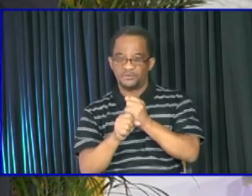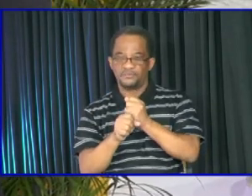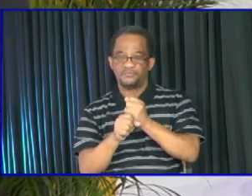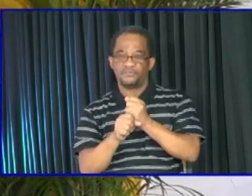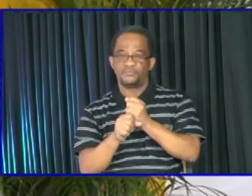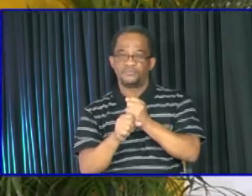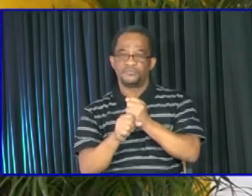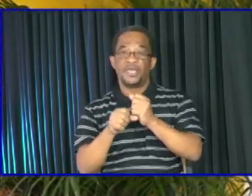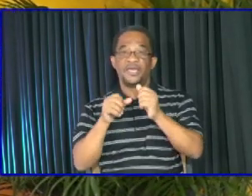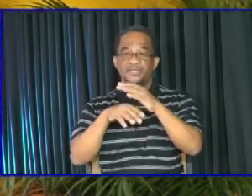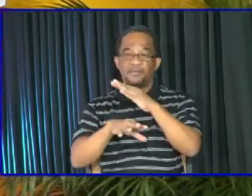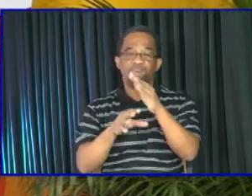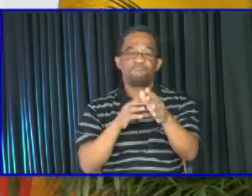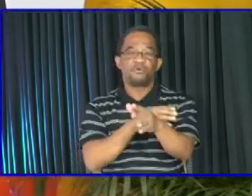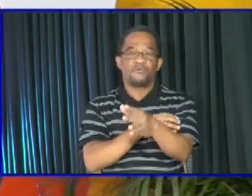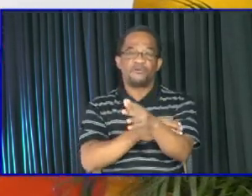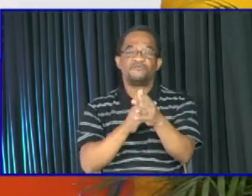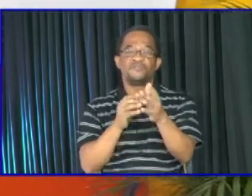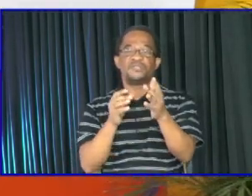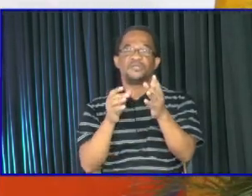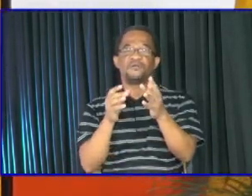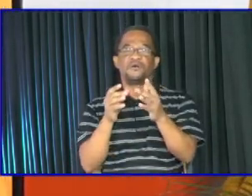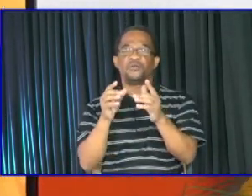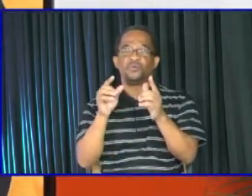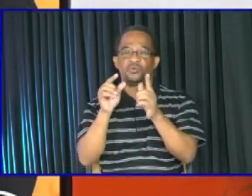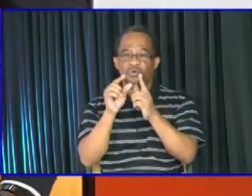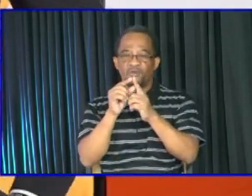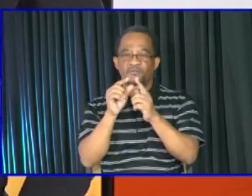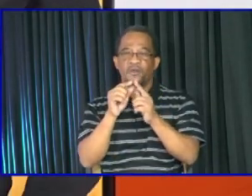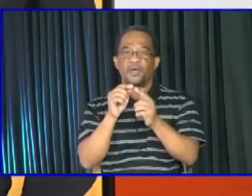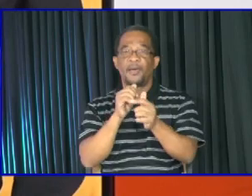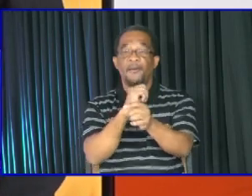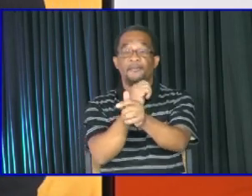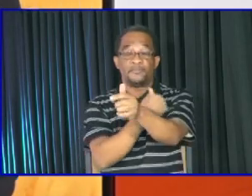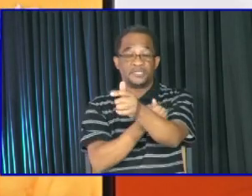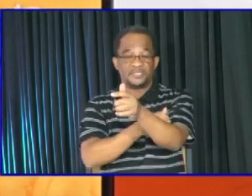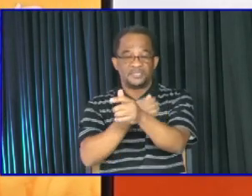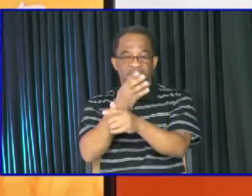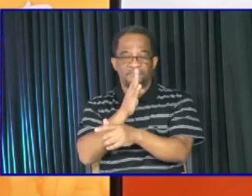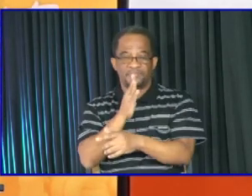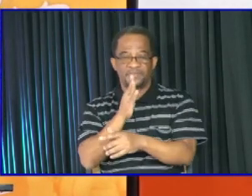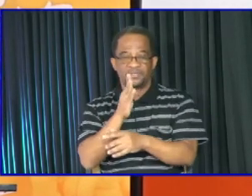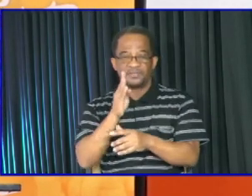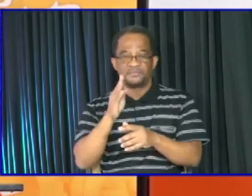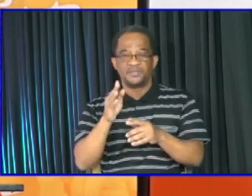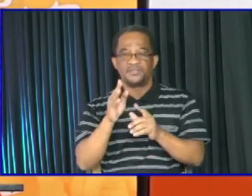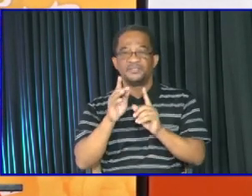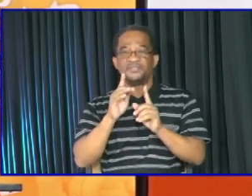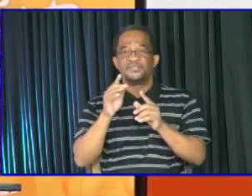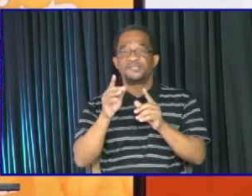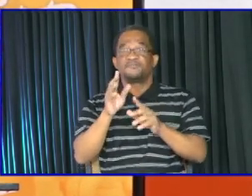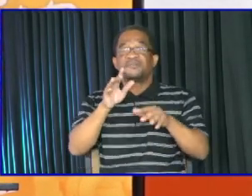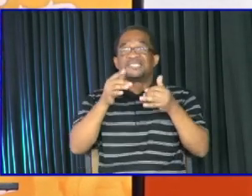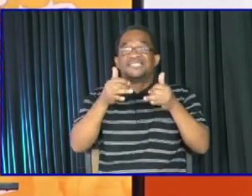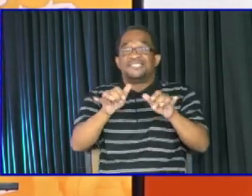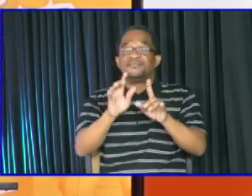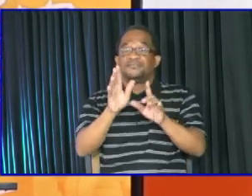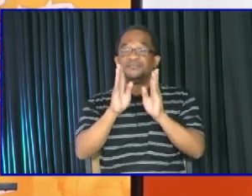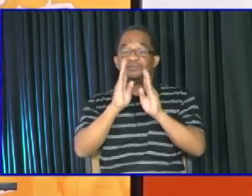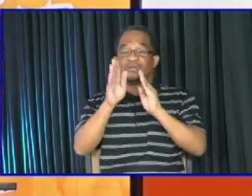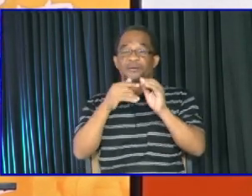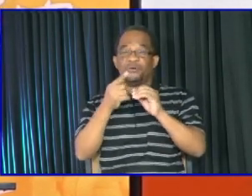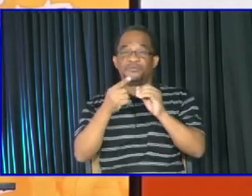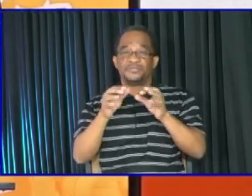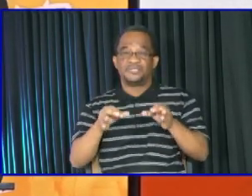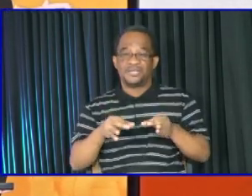should be in the power and in the word of Almighty God. I'm still talking about life's greatest question. So we